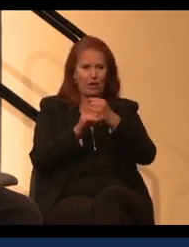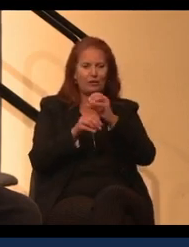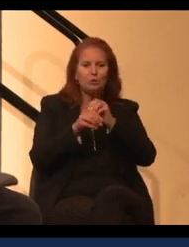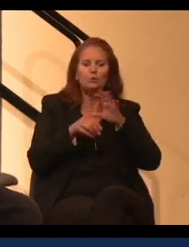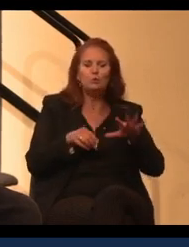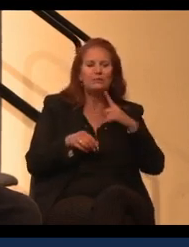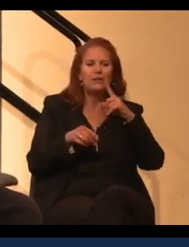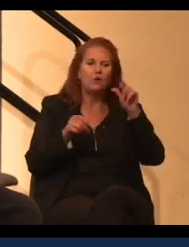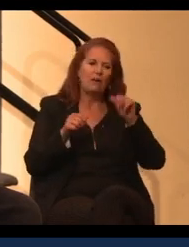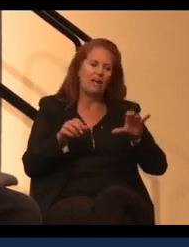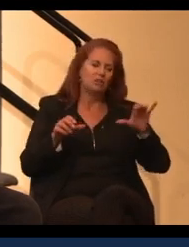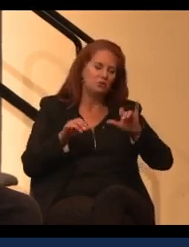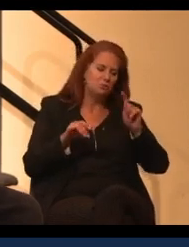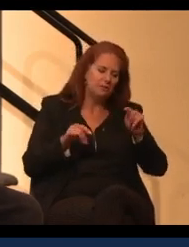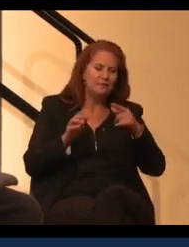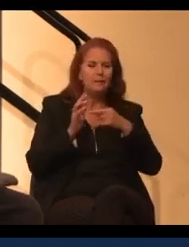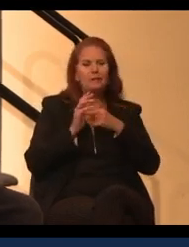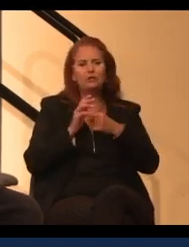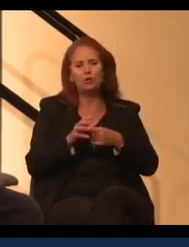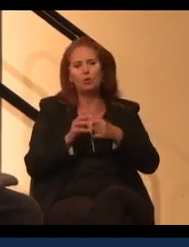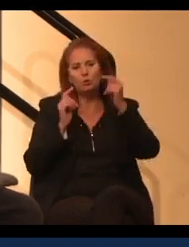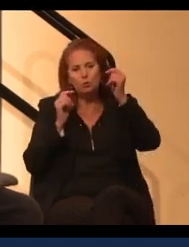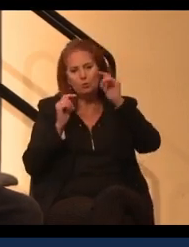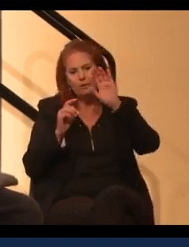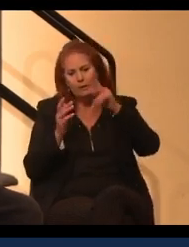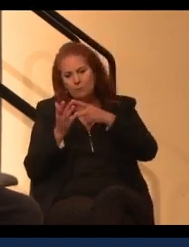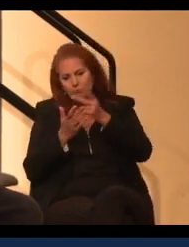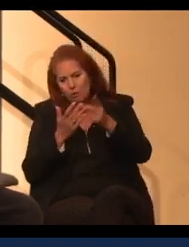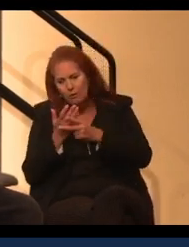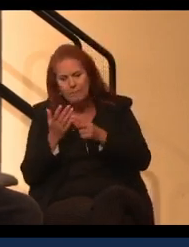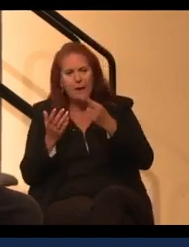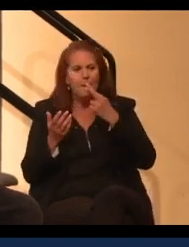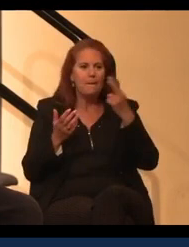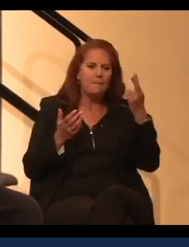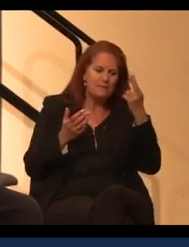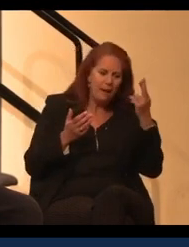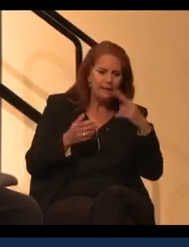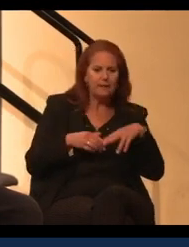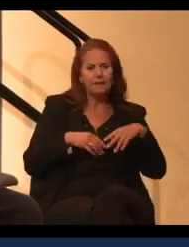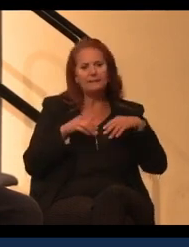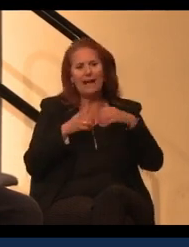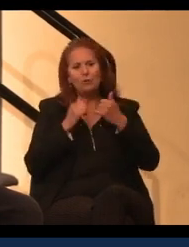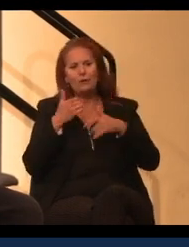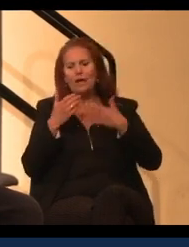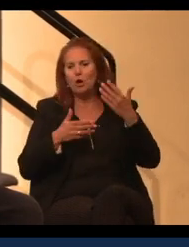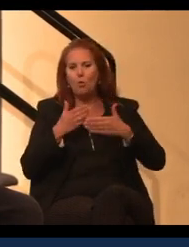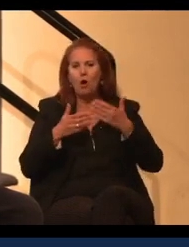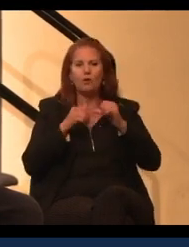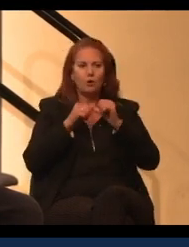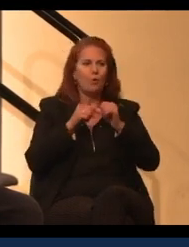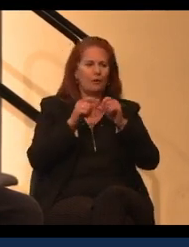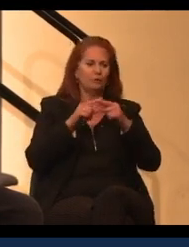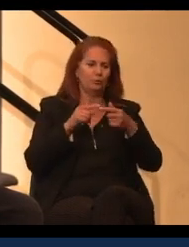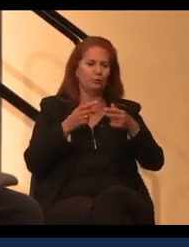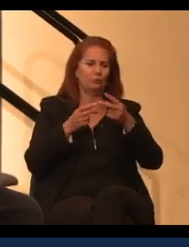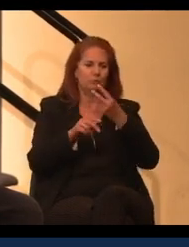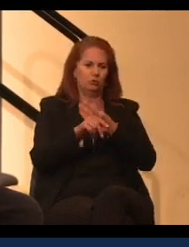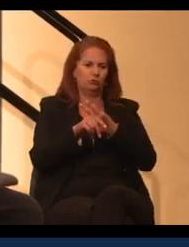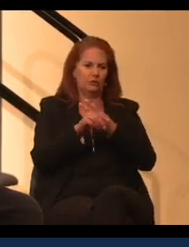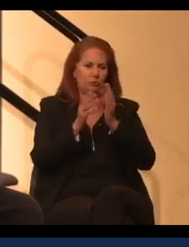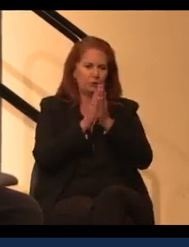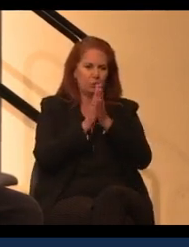hey, you can do it. Let me show you these tutoring programs. Here's a Best Buddy program. This is how you can go on to graduate school and so